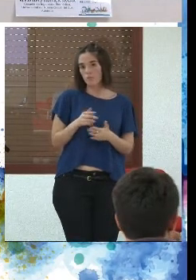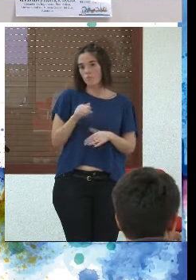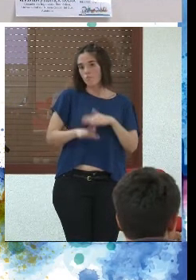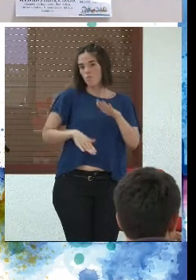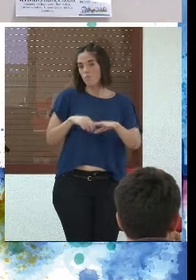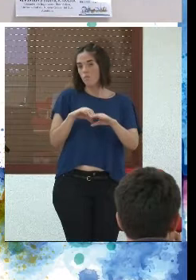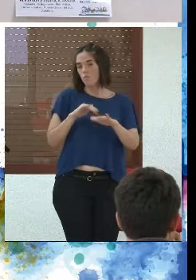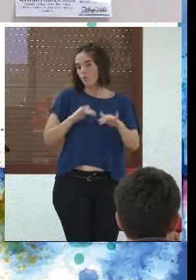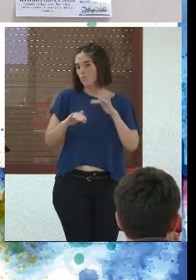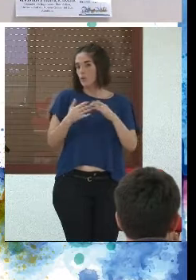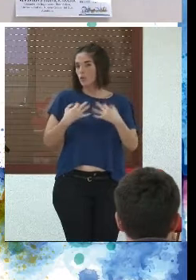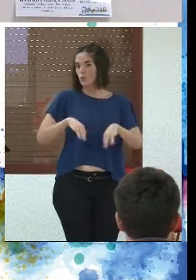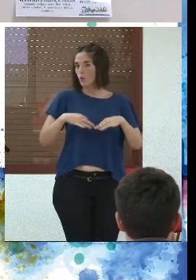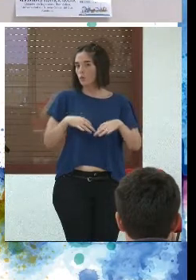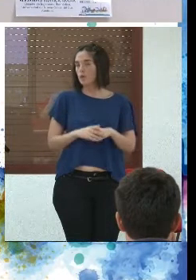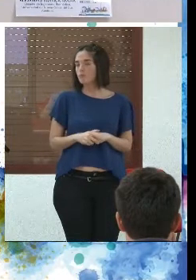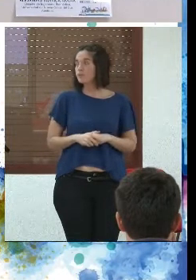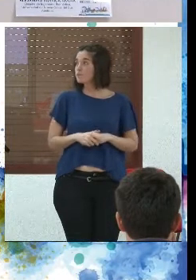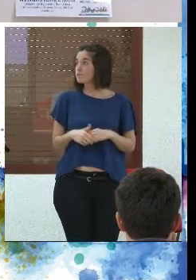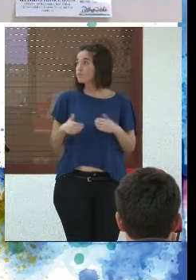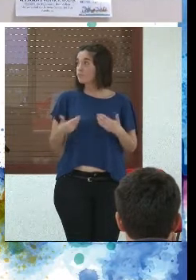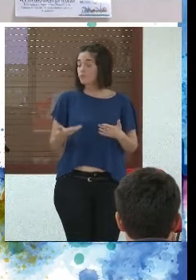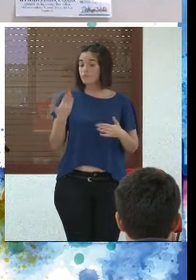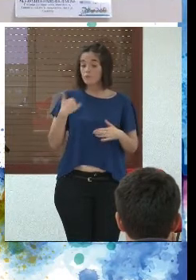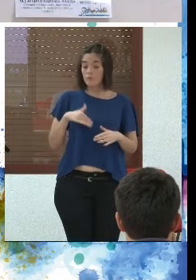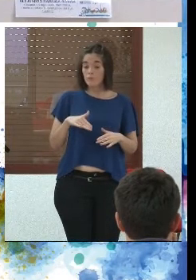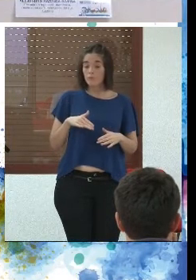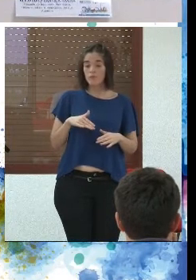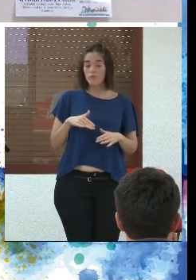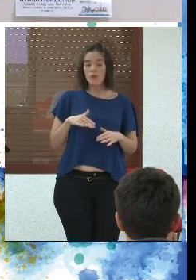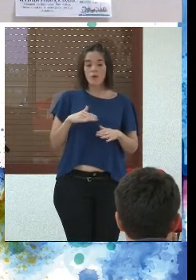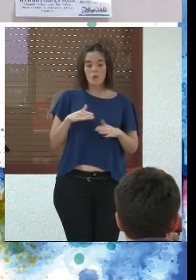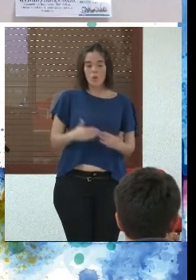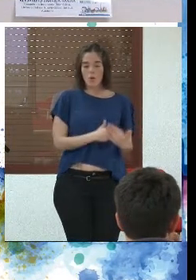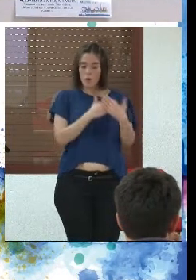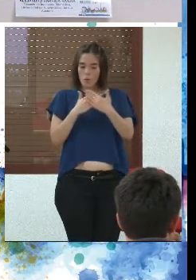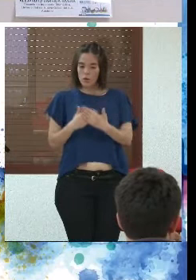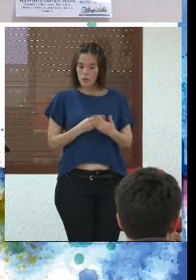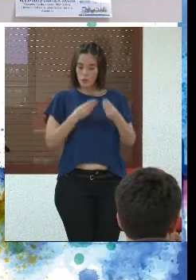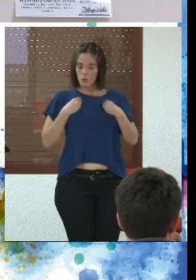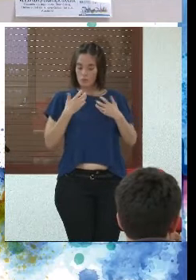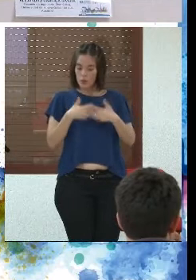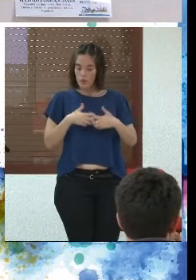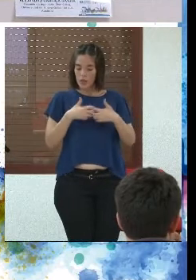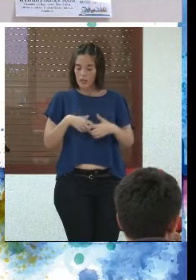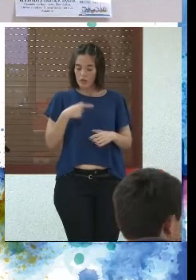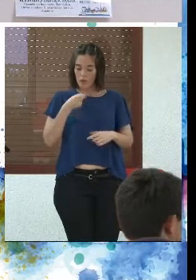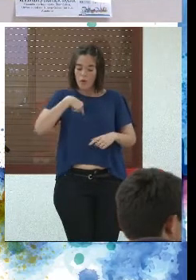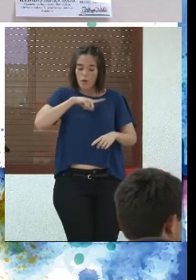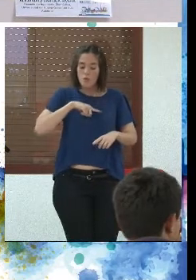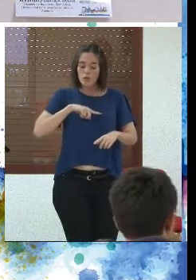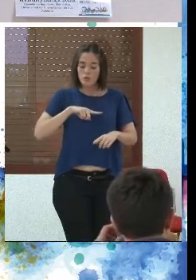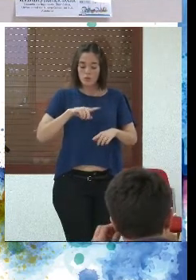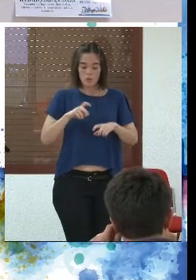so that we absorb this shock. And with this premise, with this biomechanical study, what we've done is